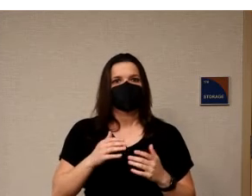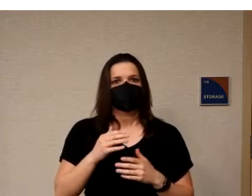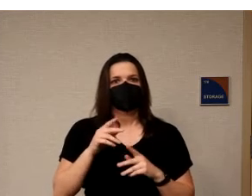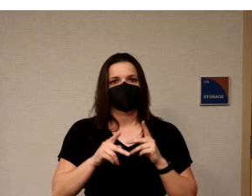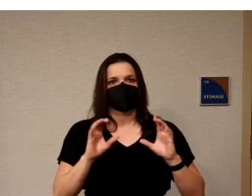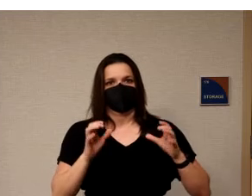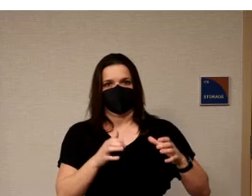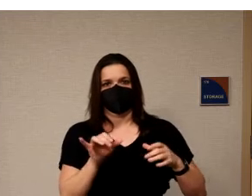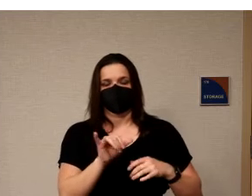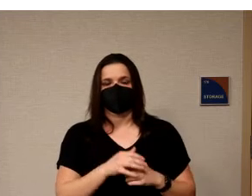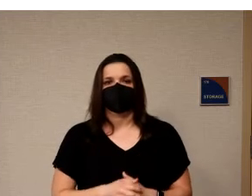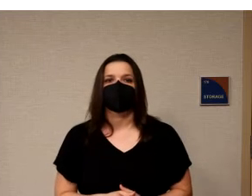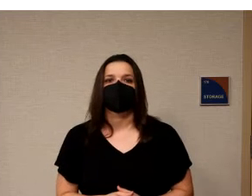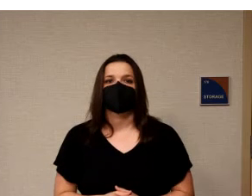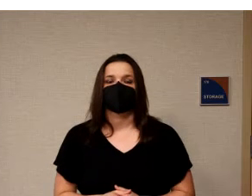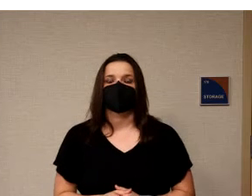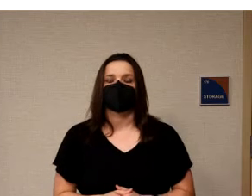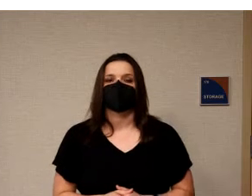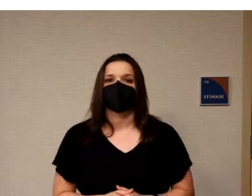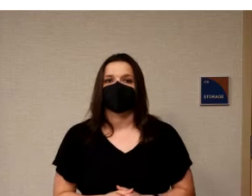population it needs as well.